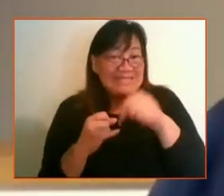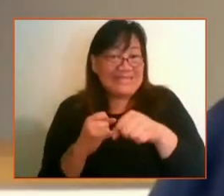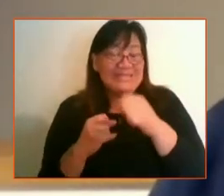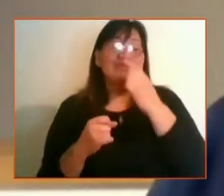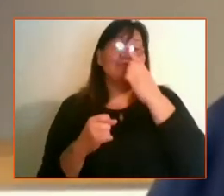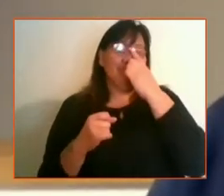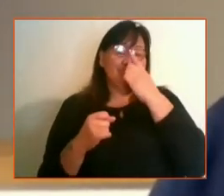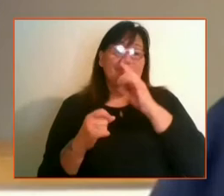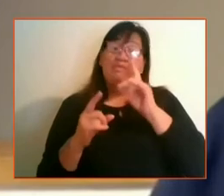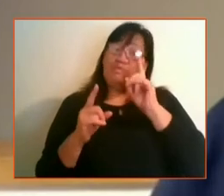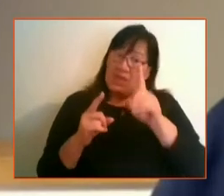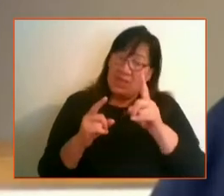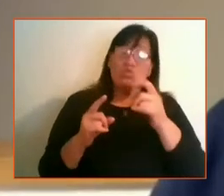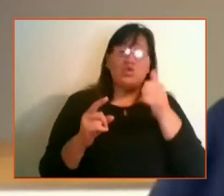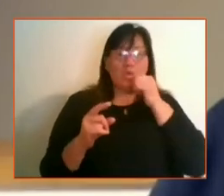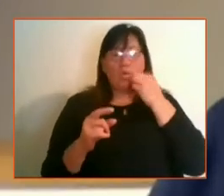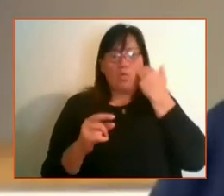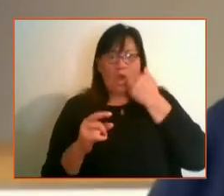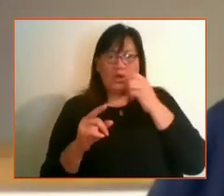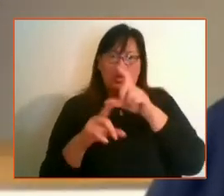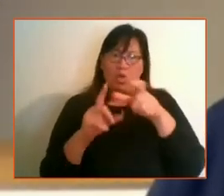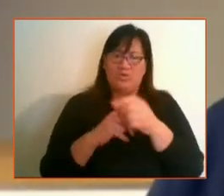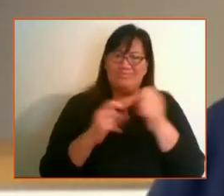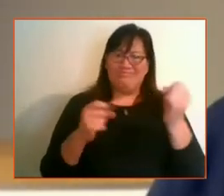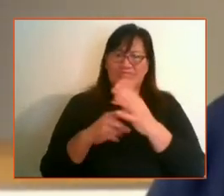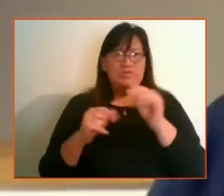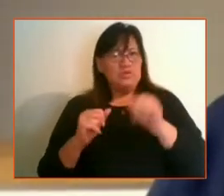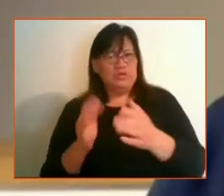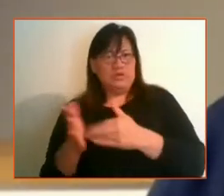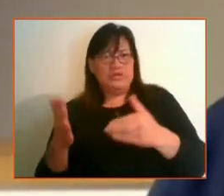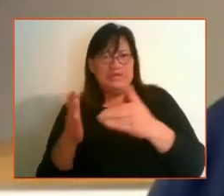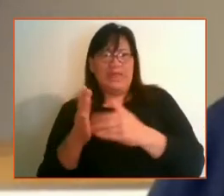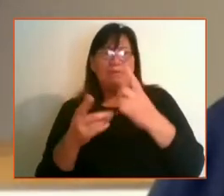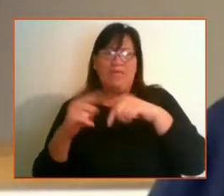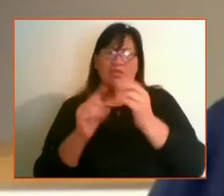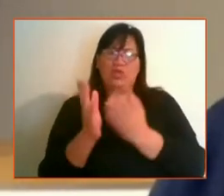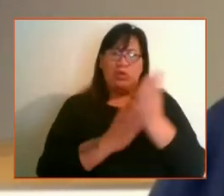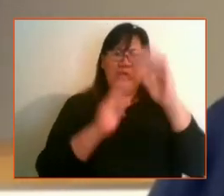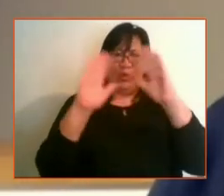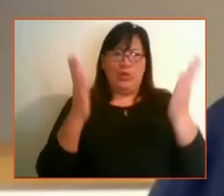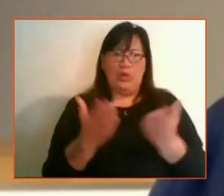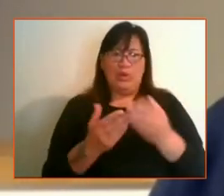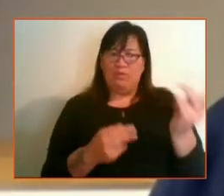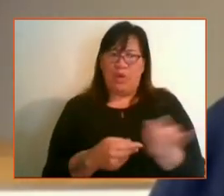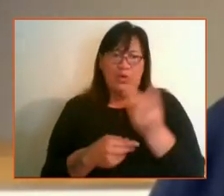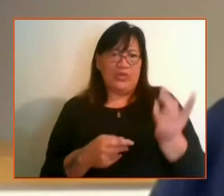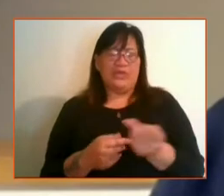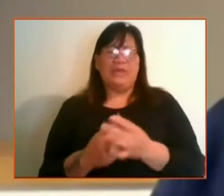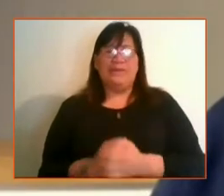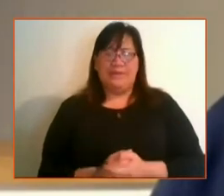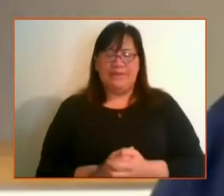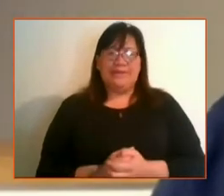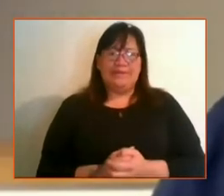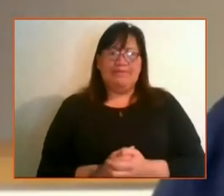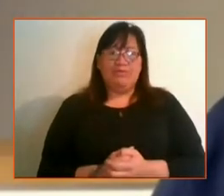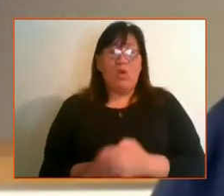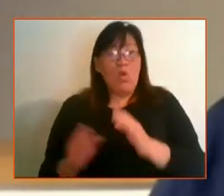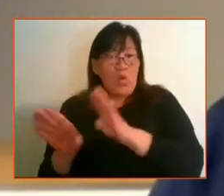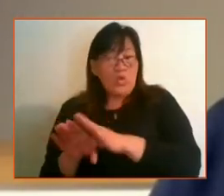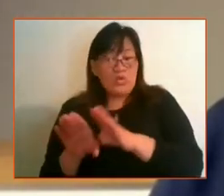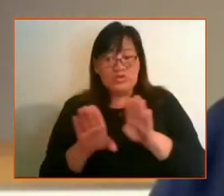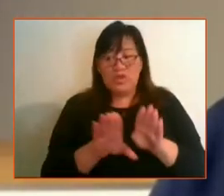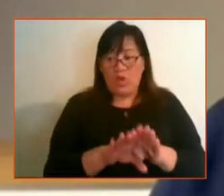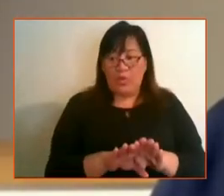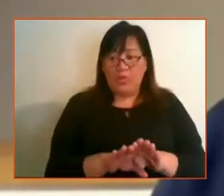of Māoridom in our country and in the world, but essentially because it is a